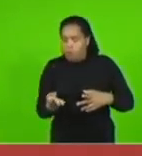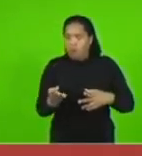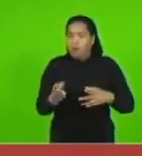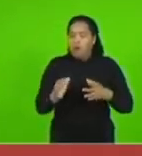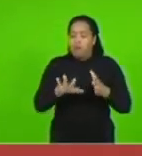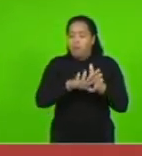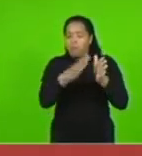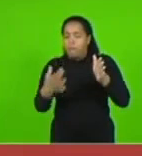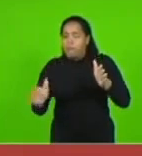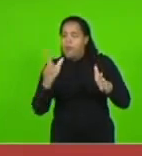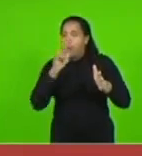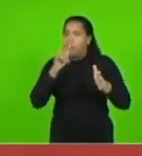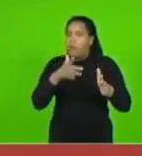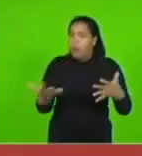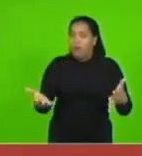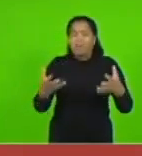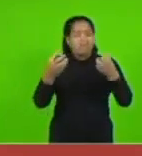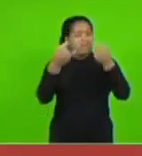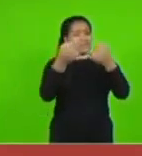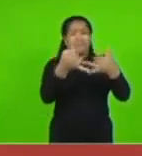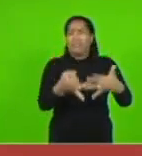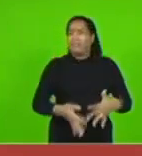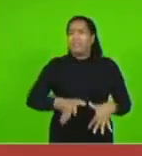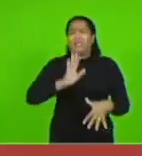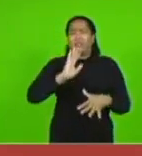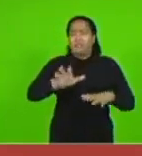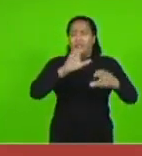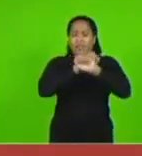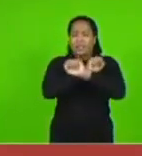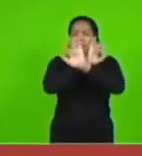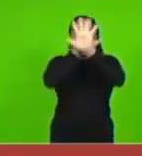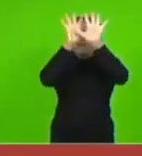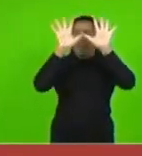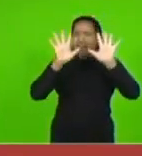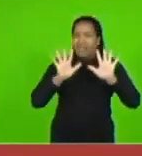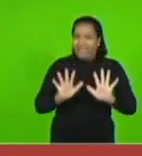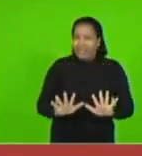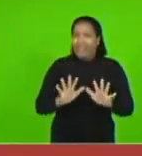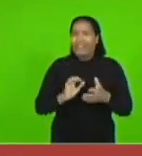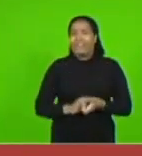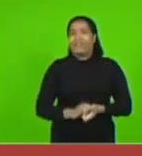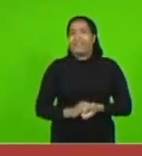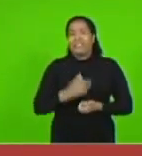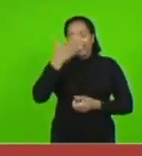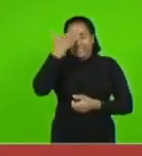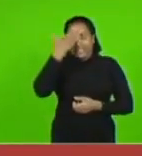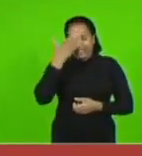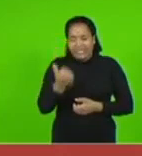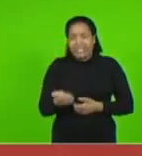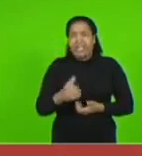getting destroyed. The humans are destroying all these things. The rivers, they're no longer